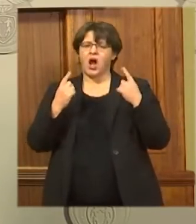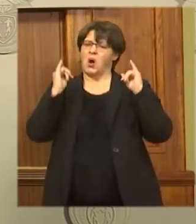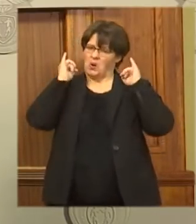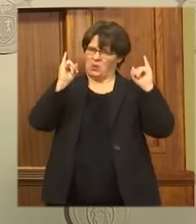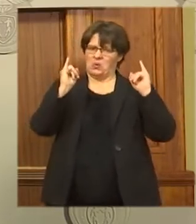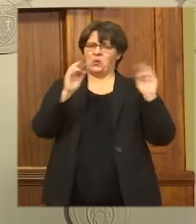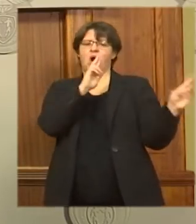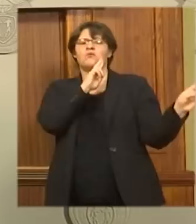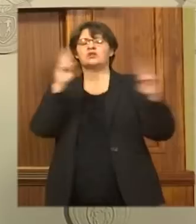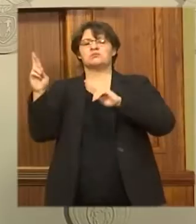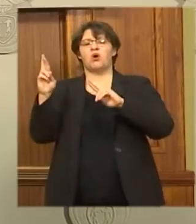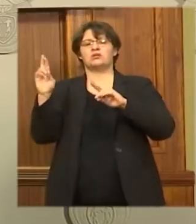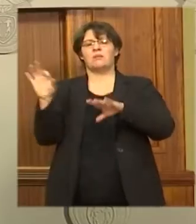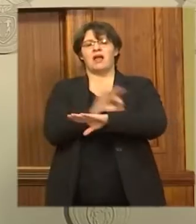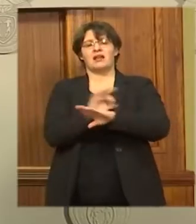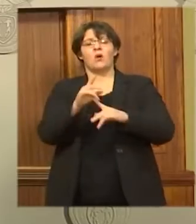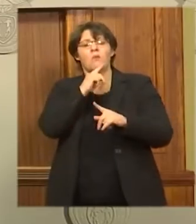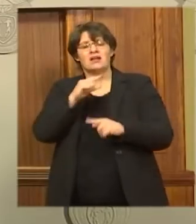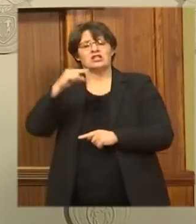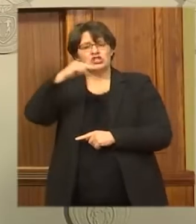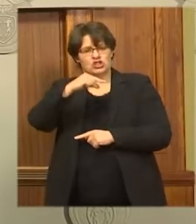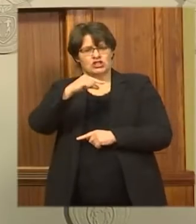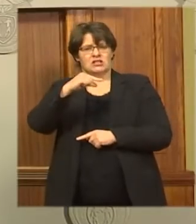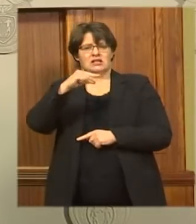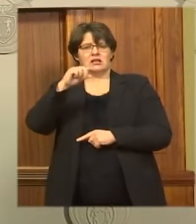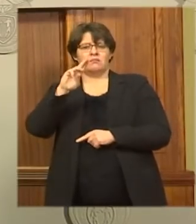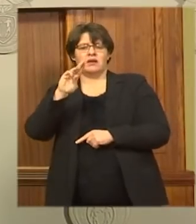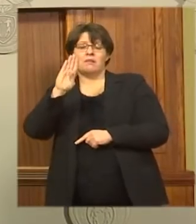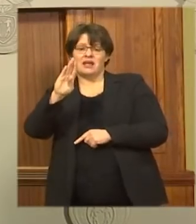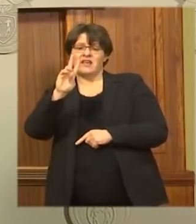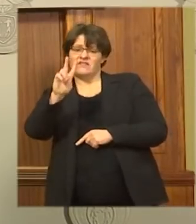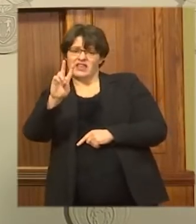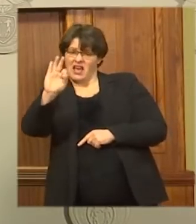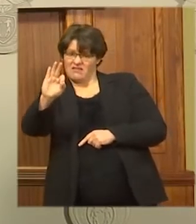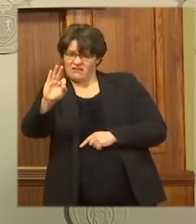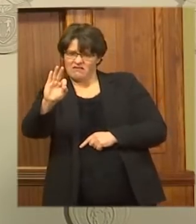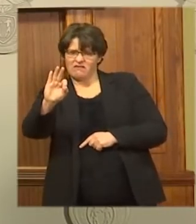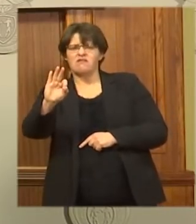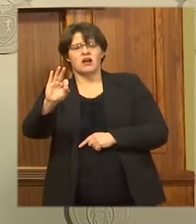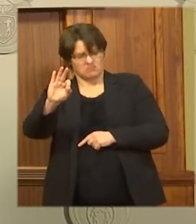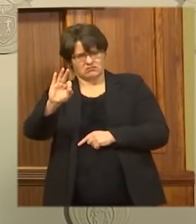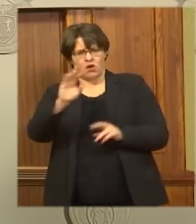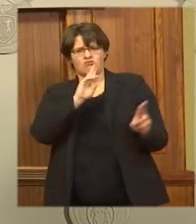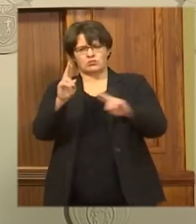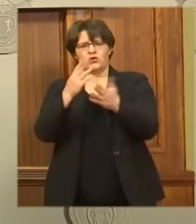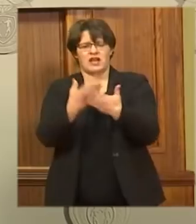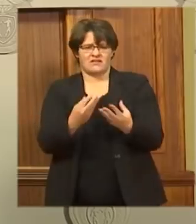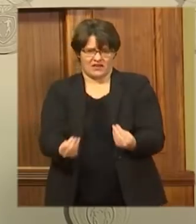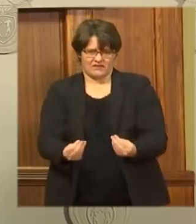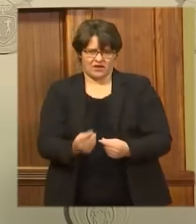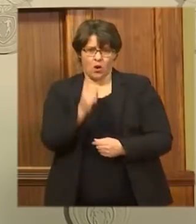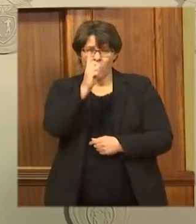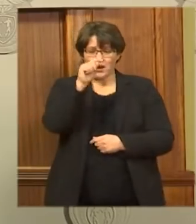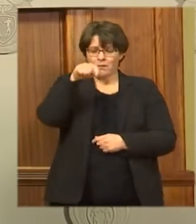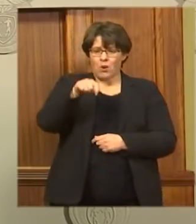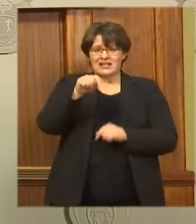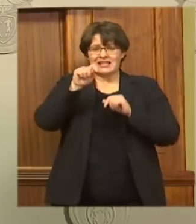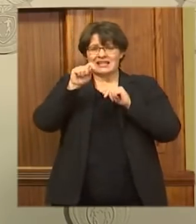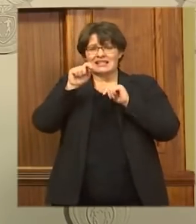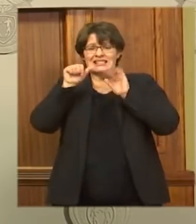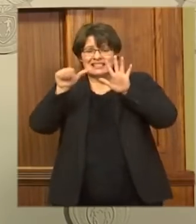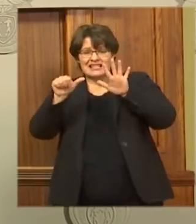plan to combat gender-based violence and femicide, and that 1.6